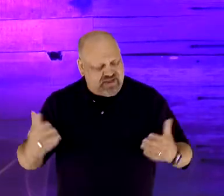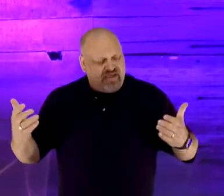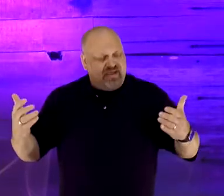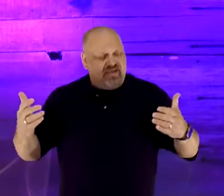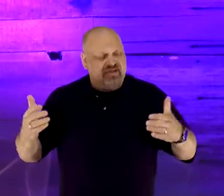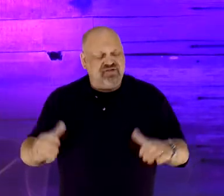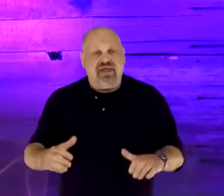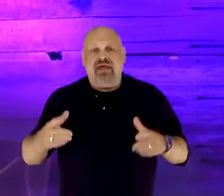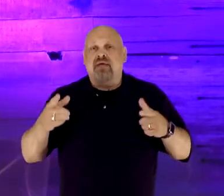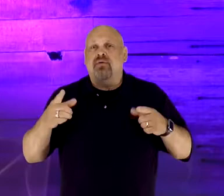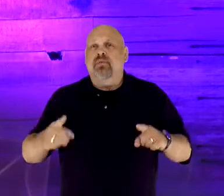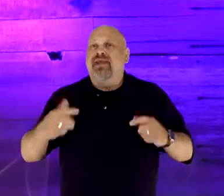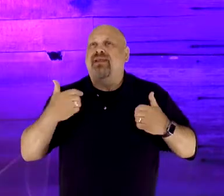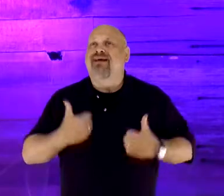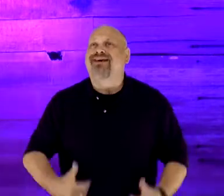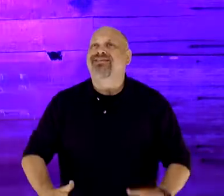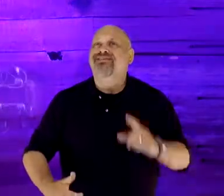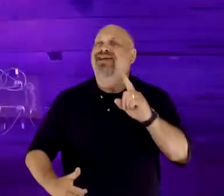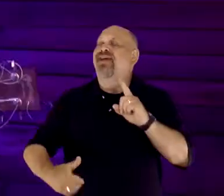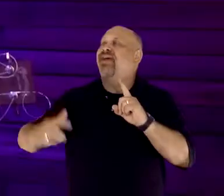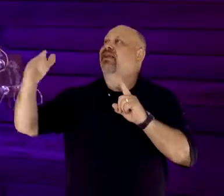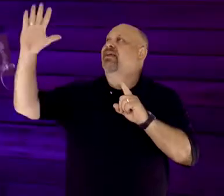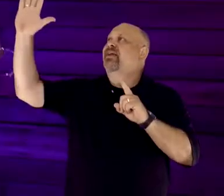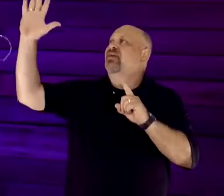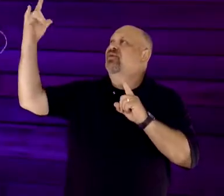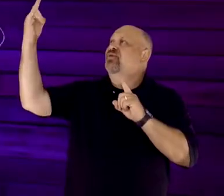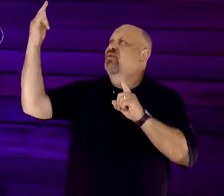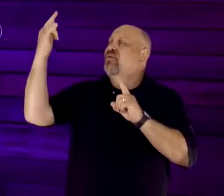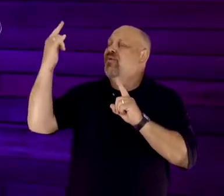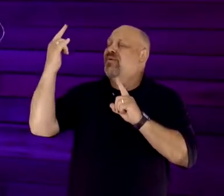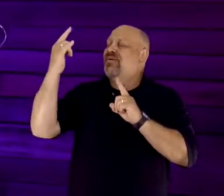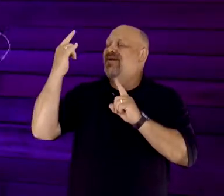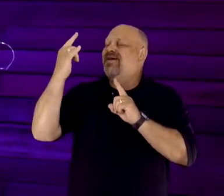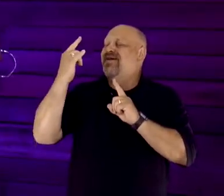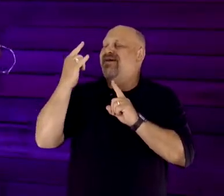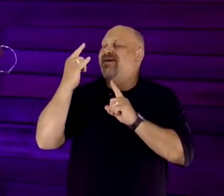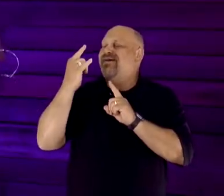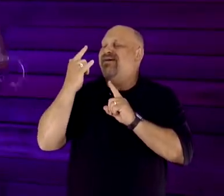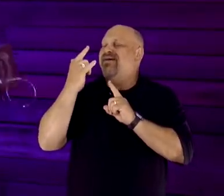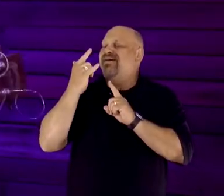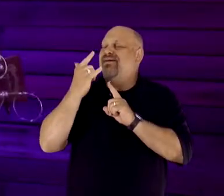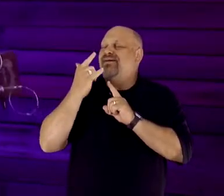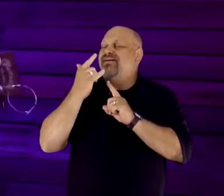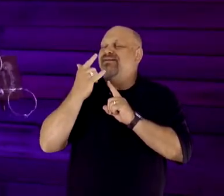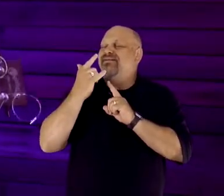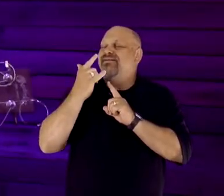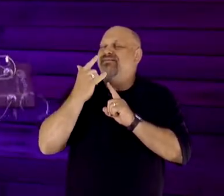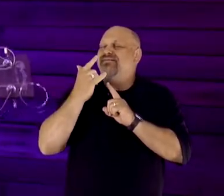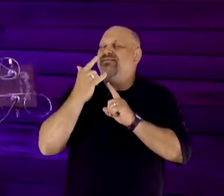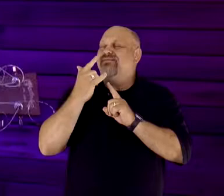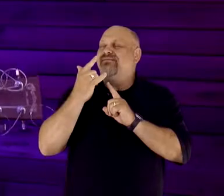doesn't stand a chance when I stand in your love.